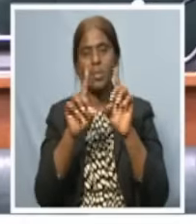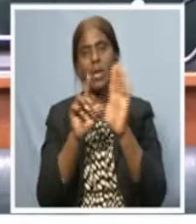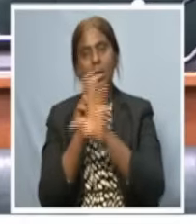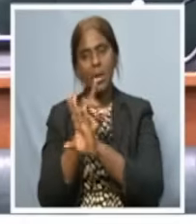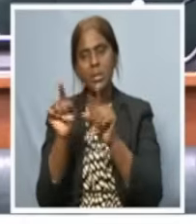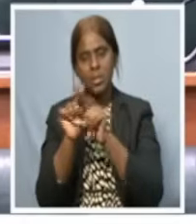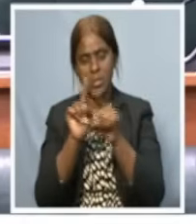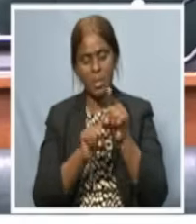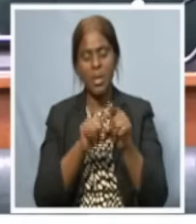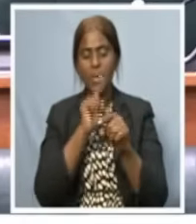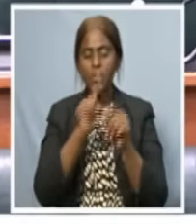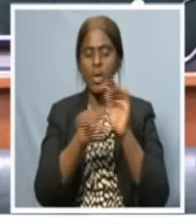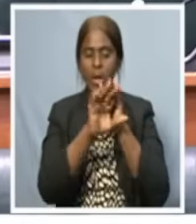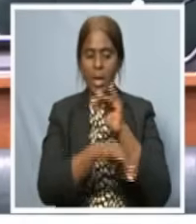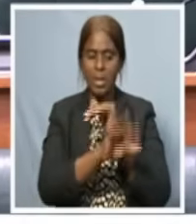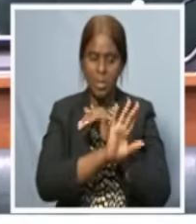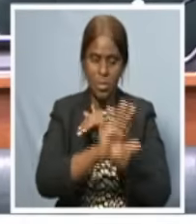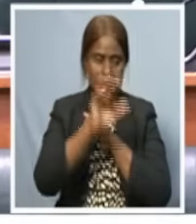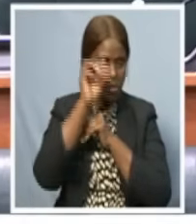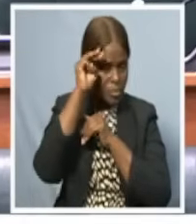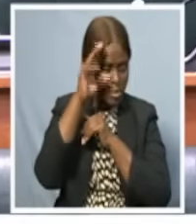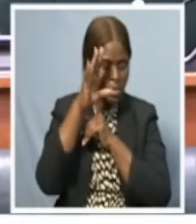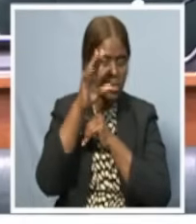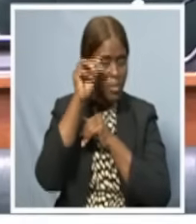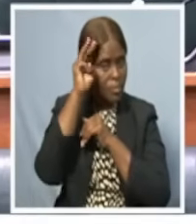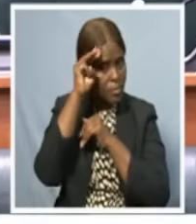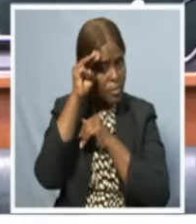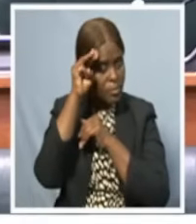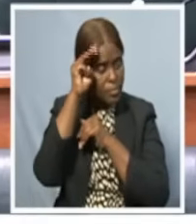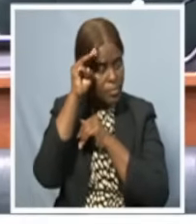Education, under the Minister of